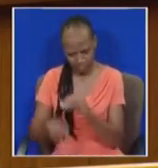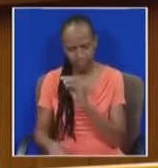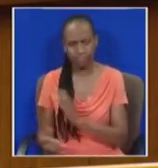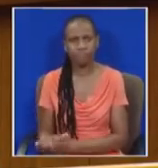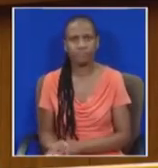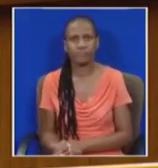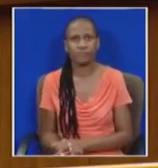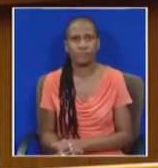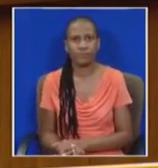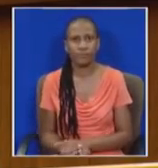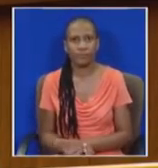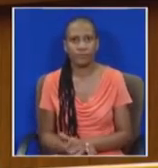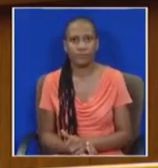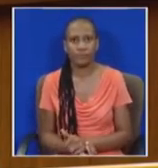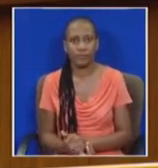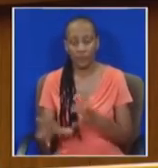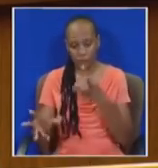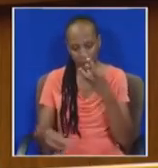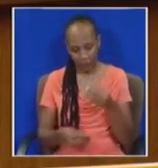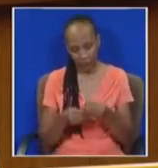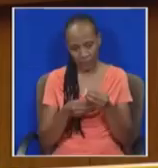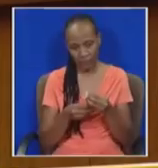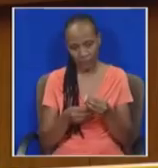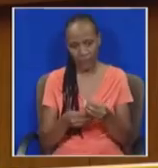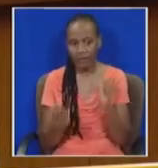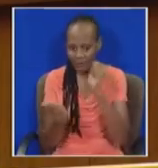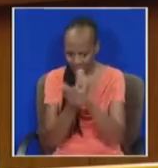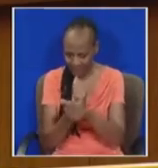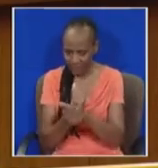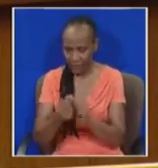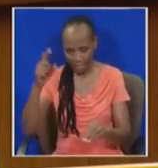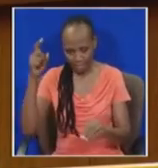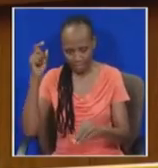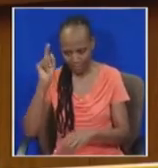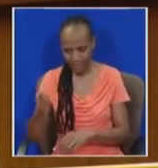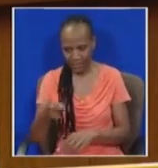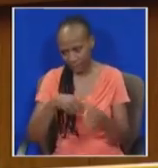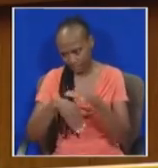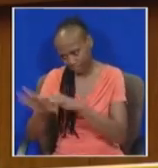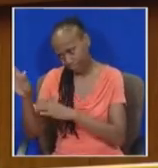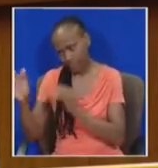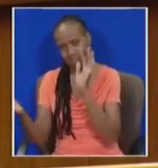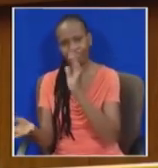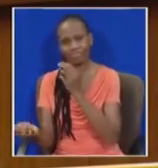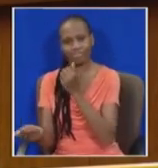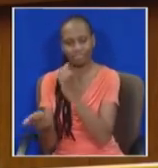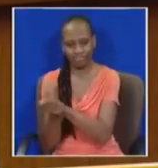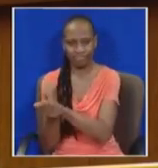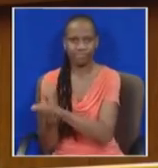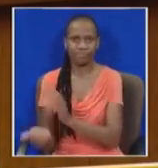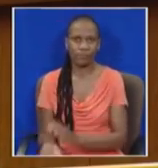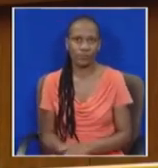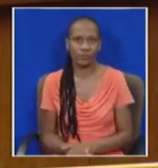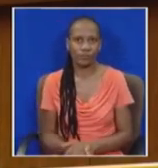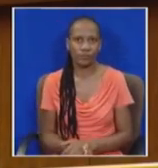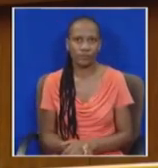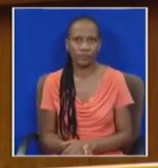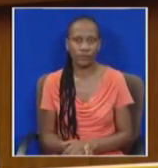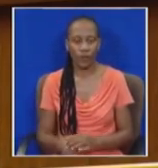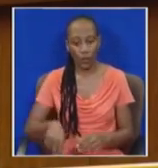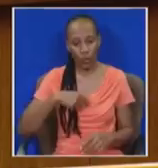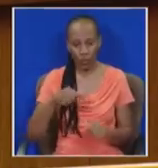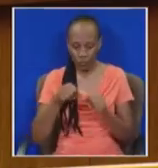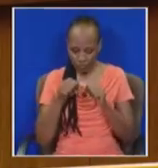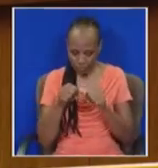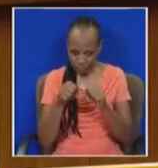addition, mababoshwe, and then baye tronk too. The DA has and will continue